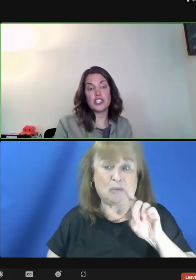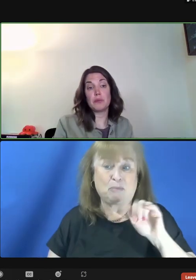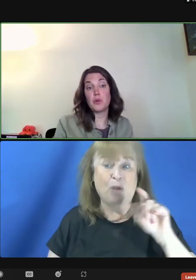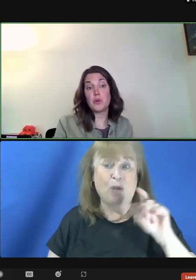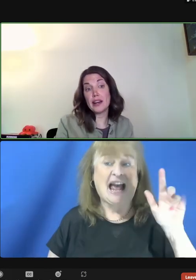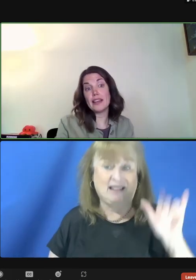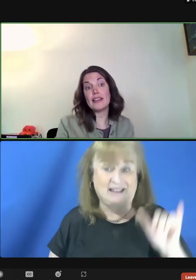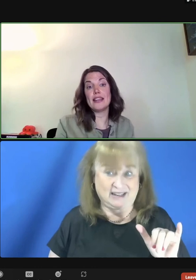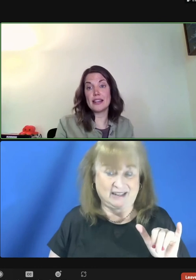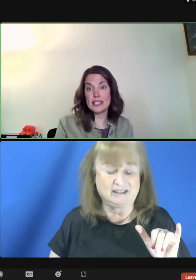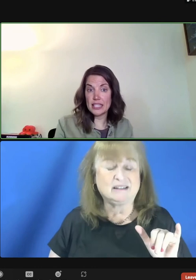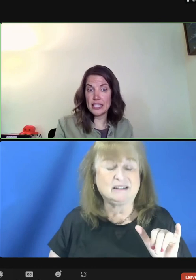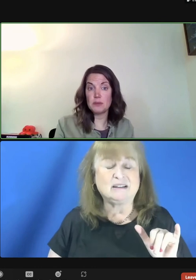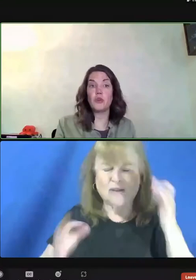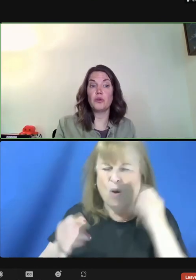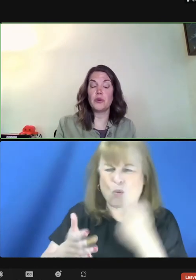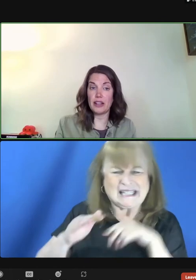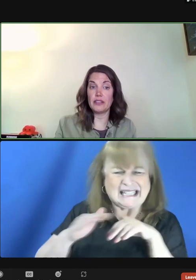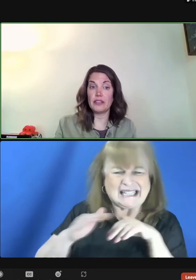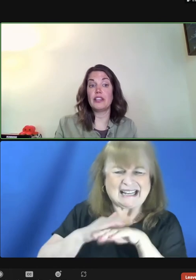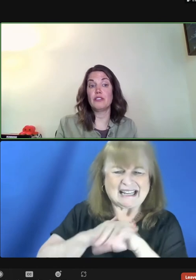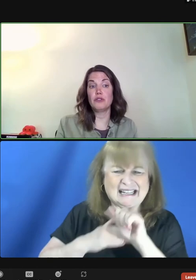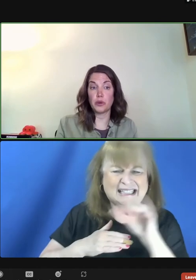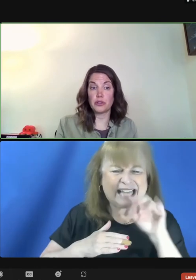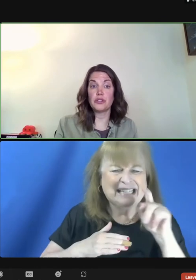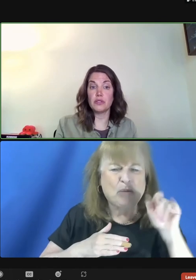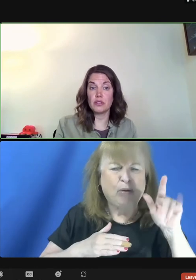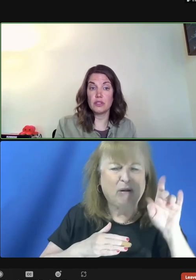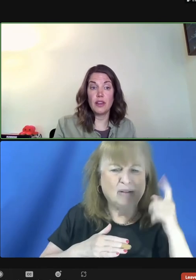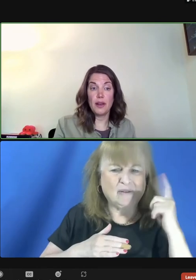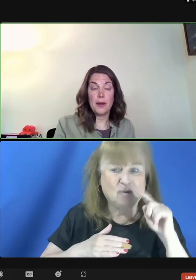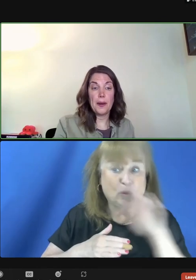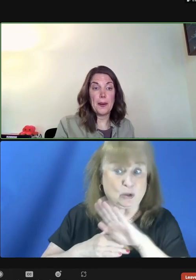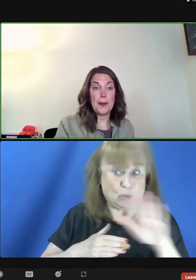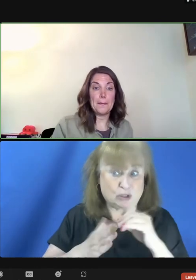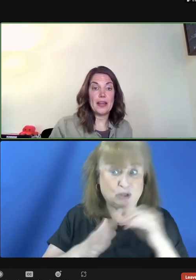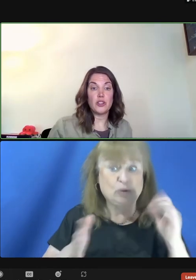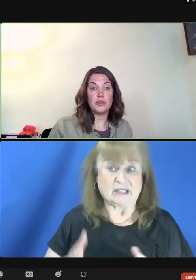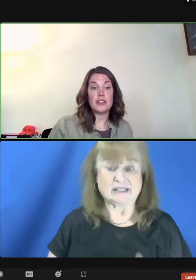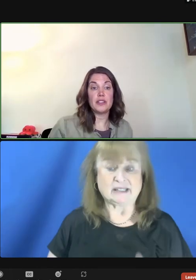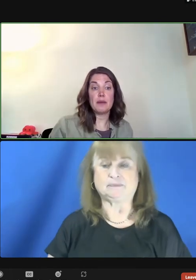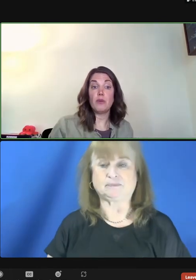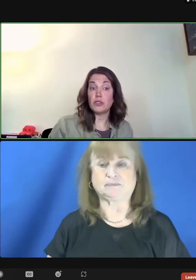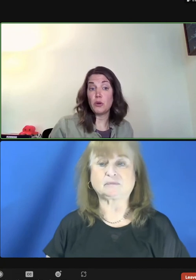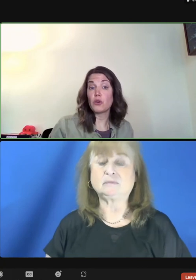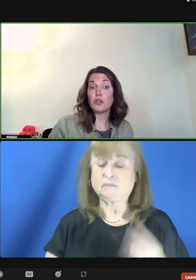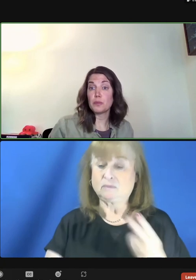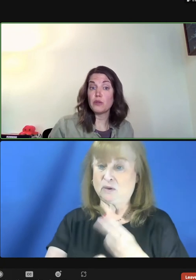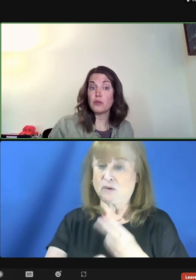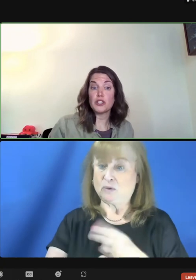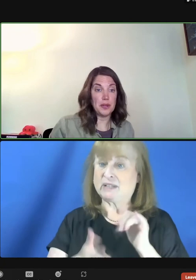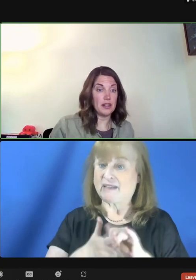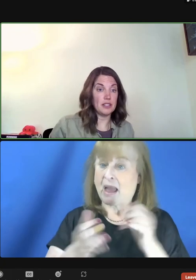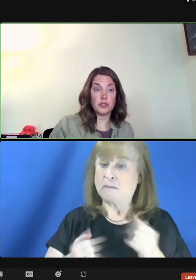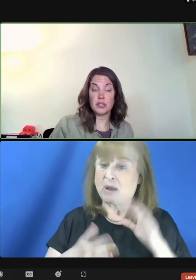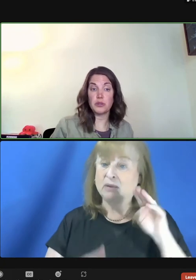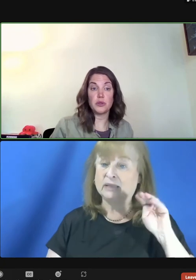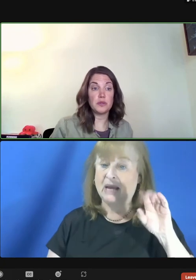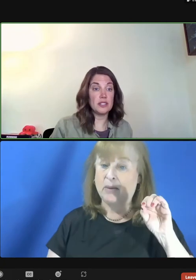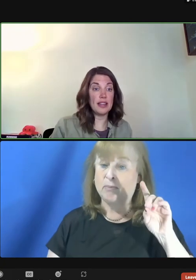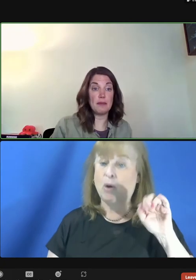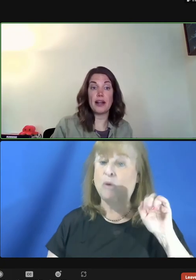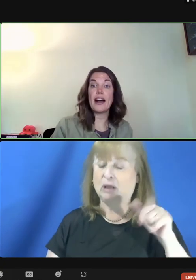and working to determine what is an accessible modality for your students. And using that multimodal approach,